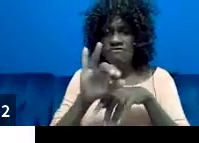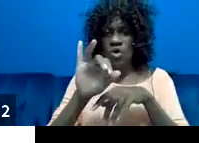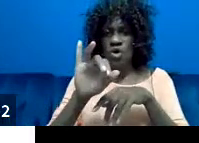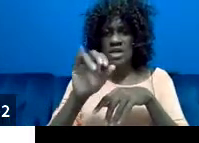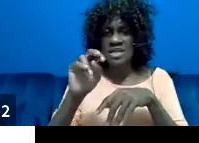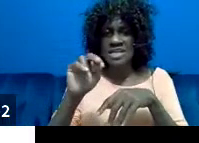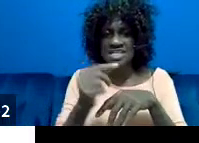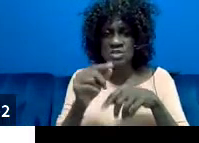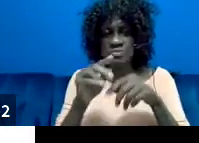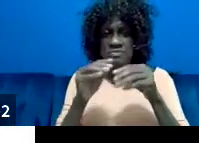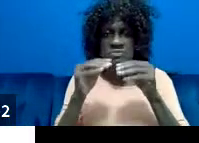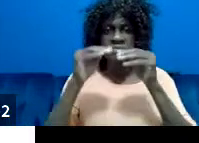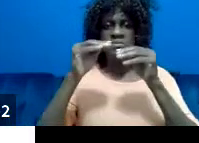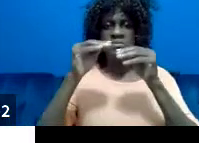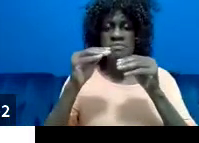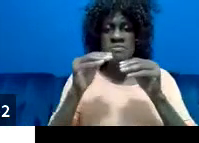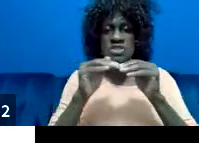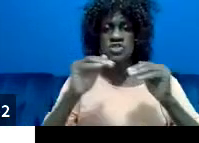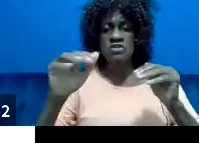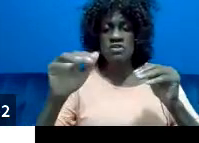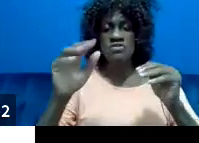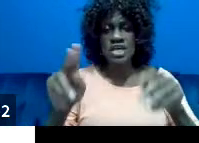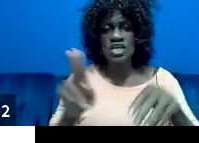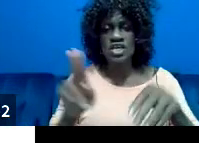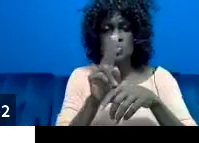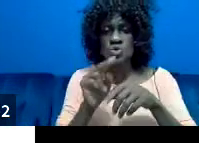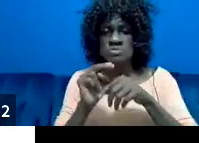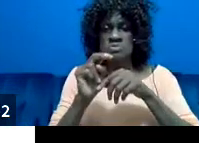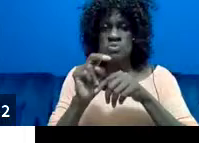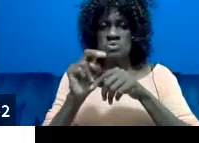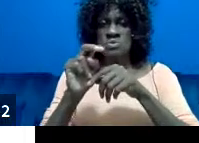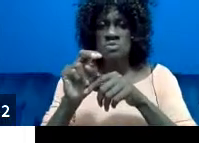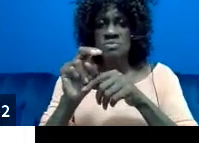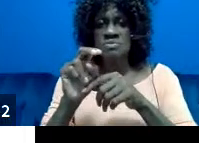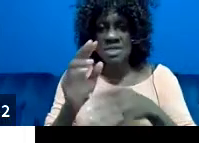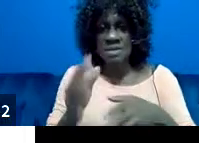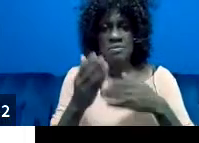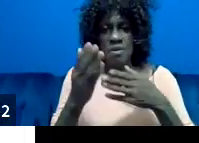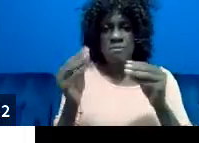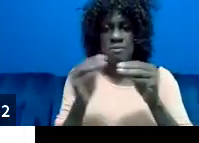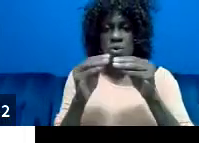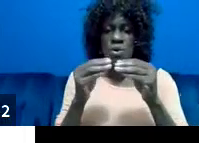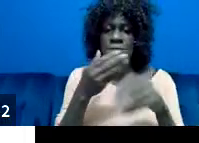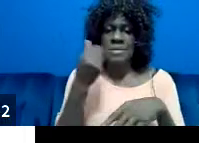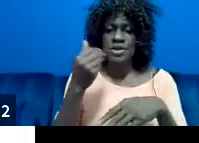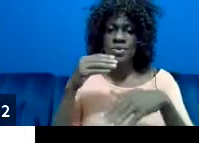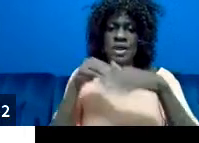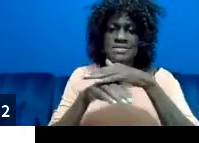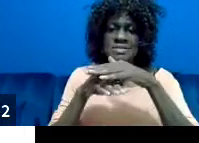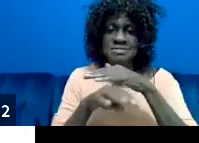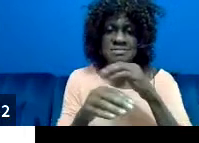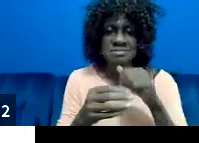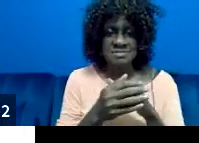nosing surface where you could still use it to kind of scoot yourself up. I think it could provide greater access.